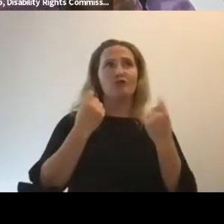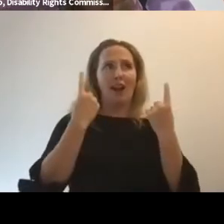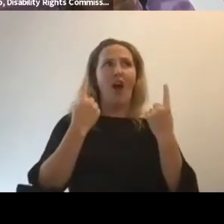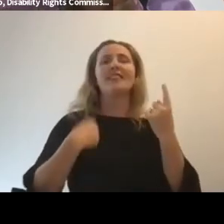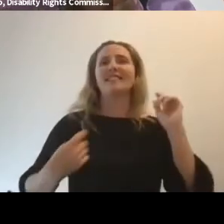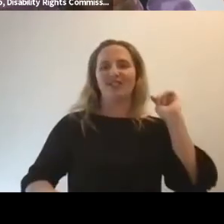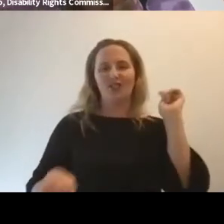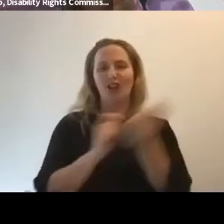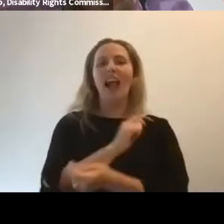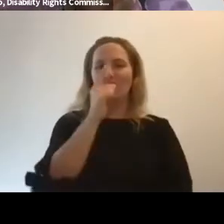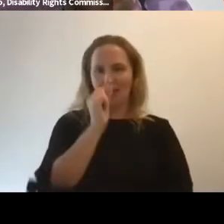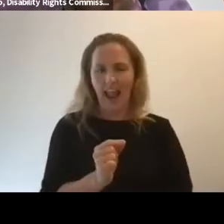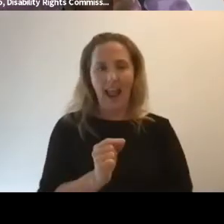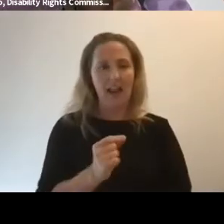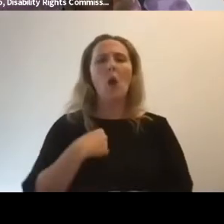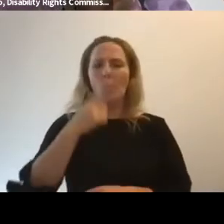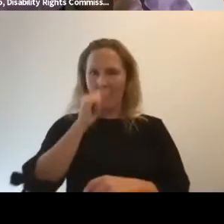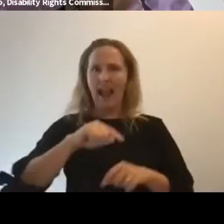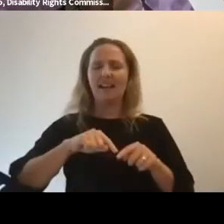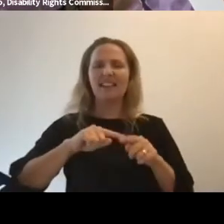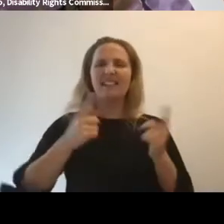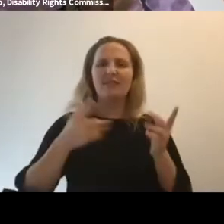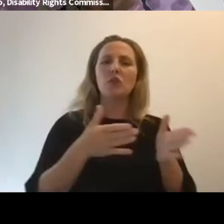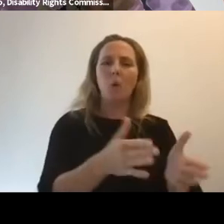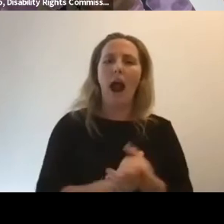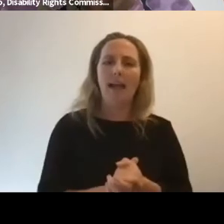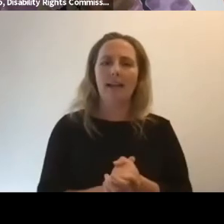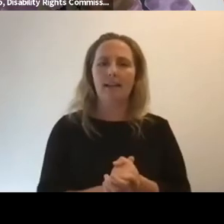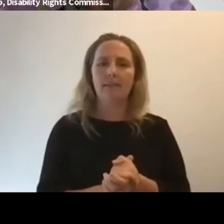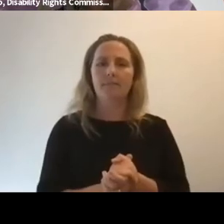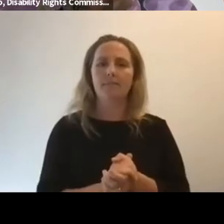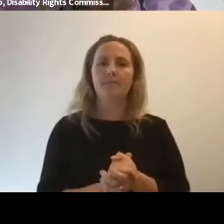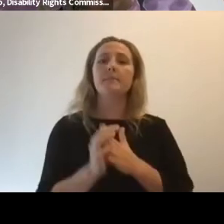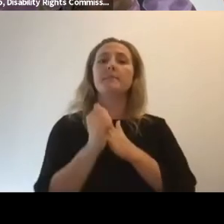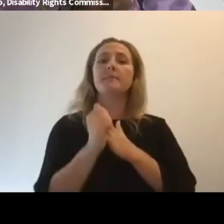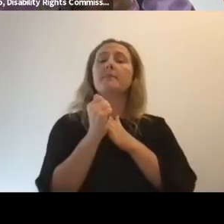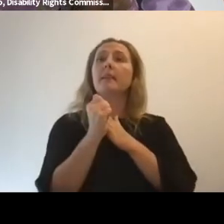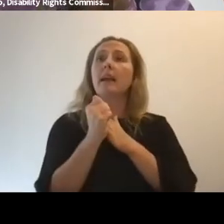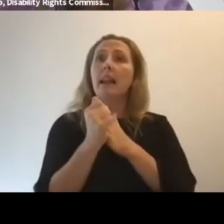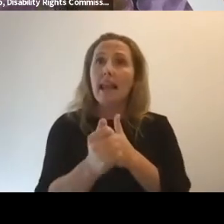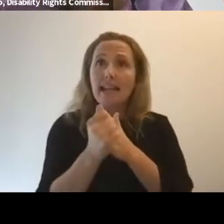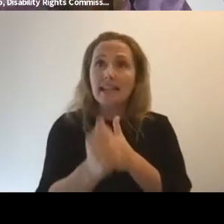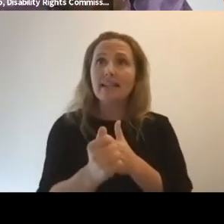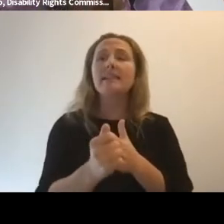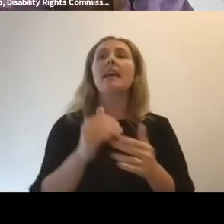think the real challenge for leaders is sustaining that and being brave and bold enough to continue doing